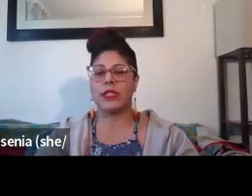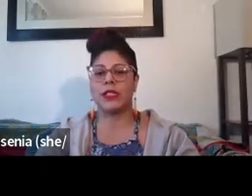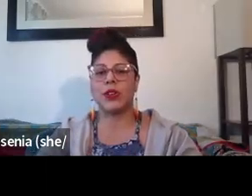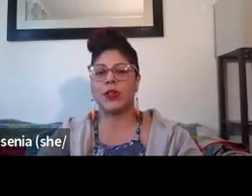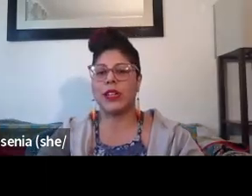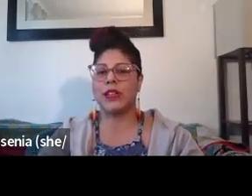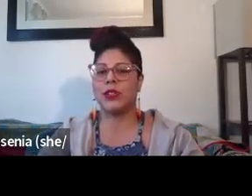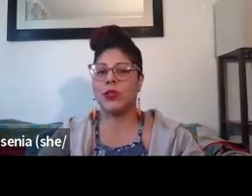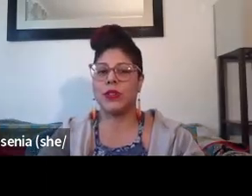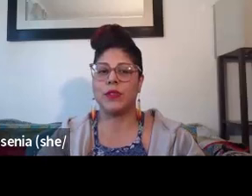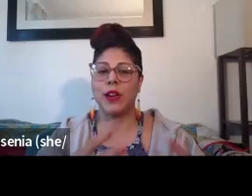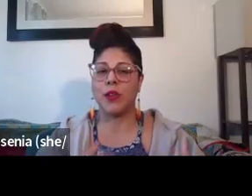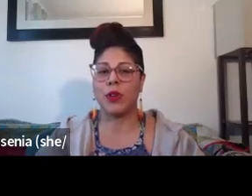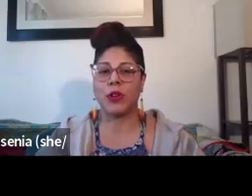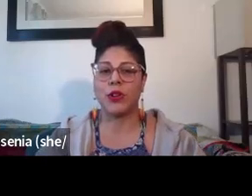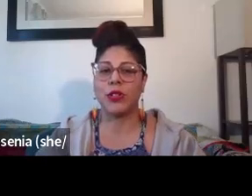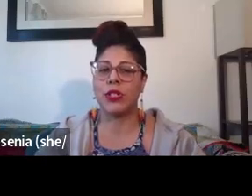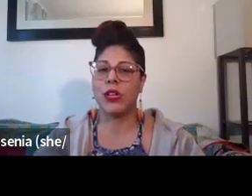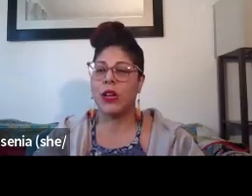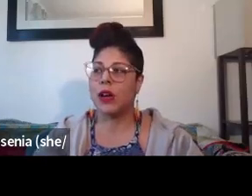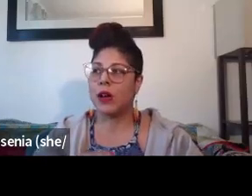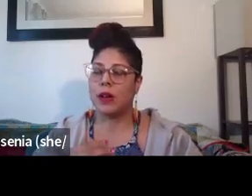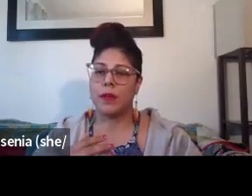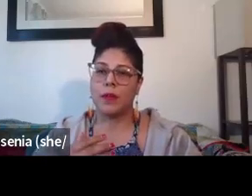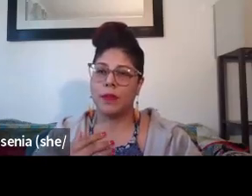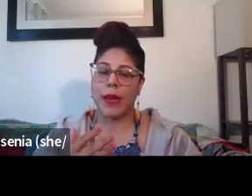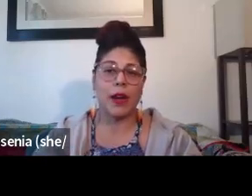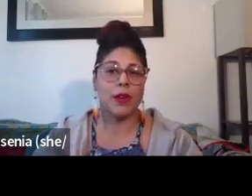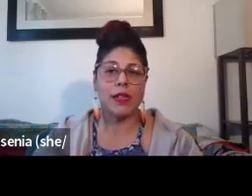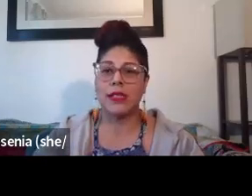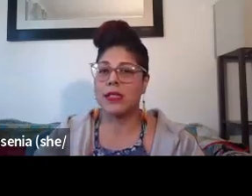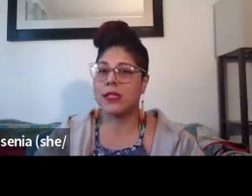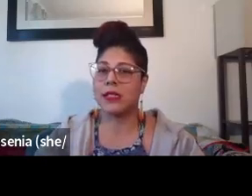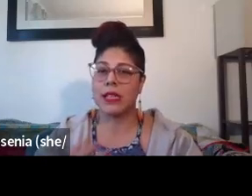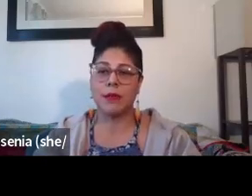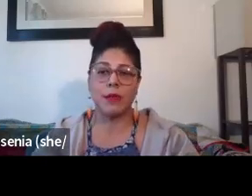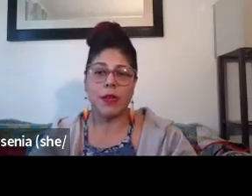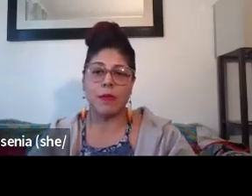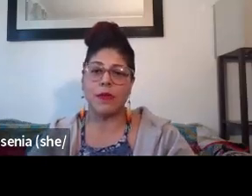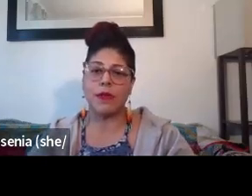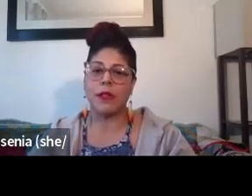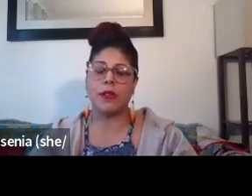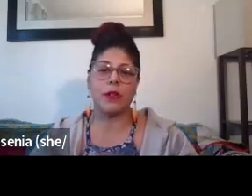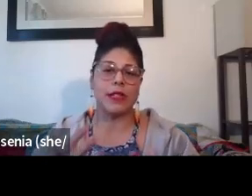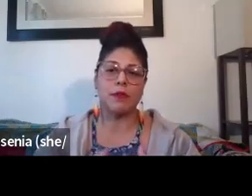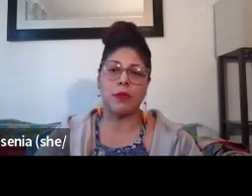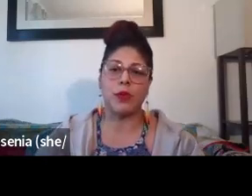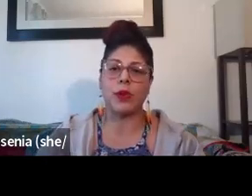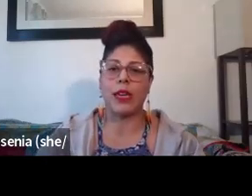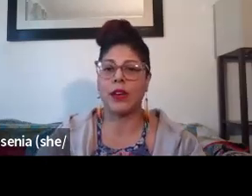conversations on TikTok with people who are very familiar with the different ongoing